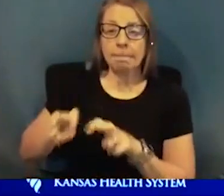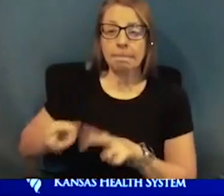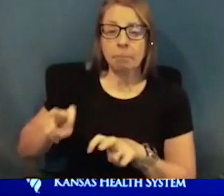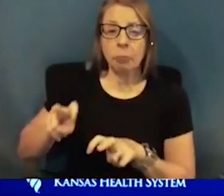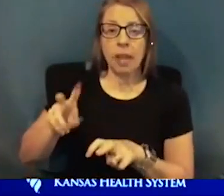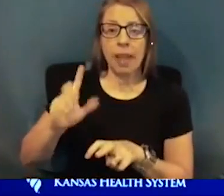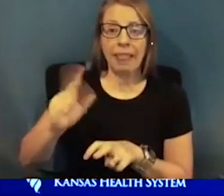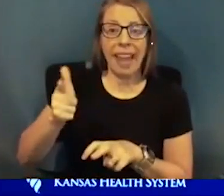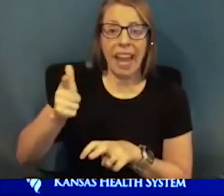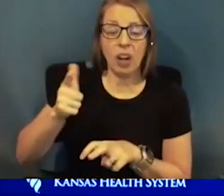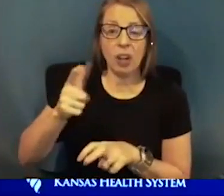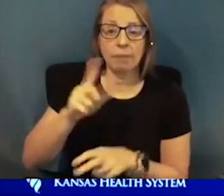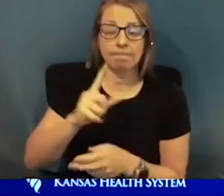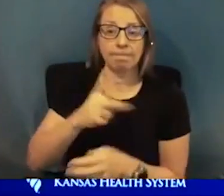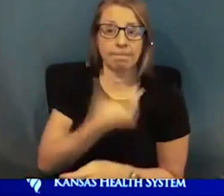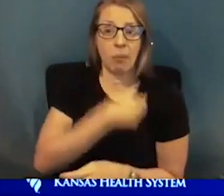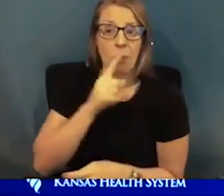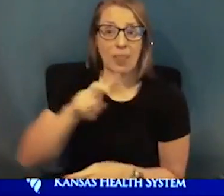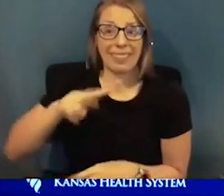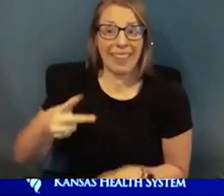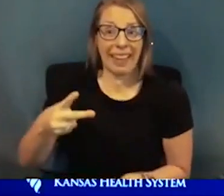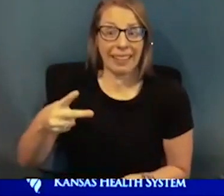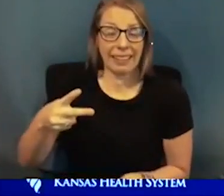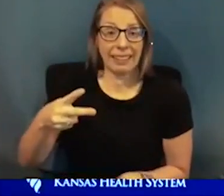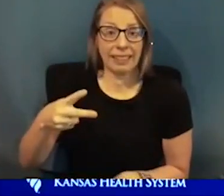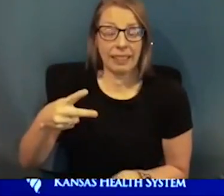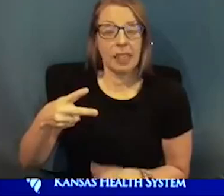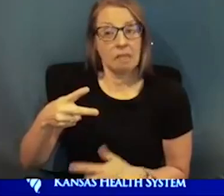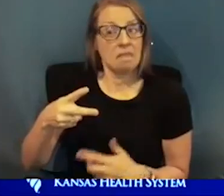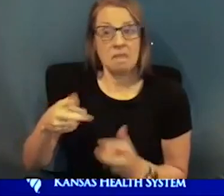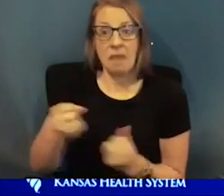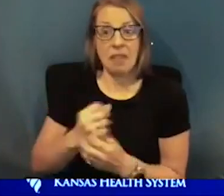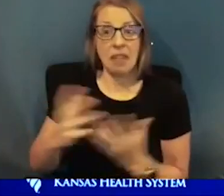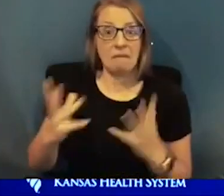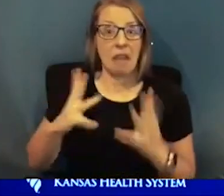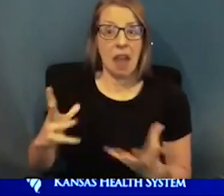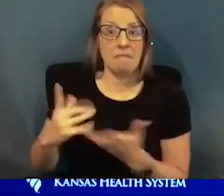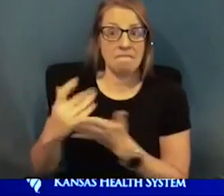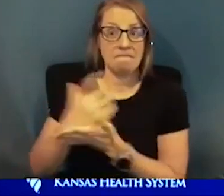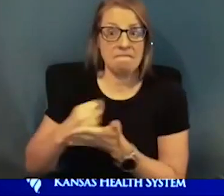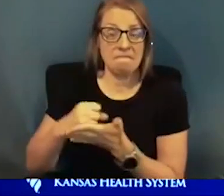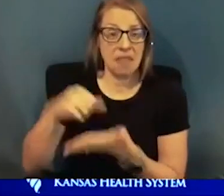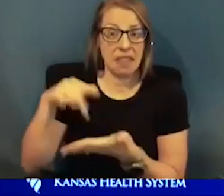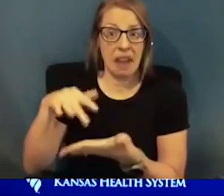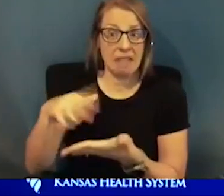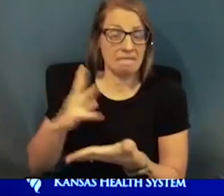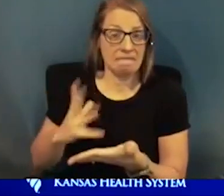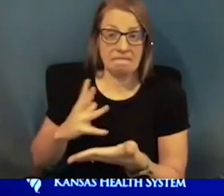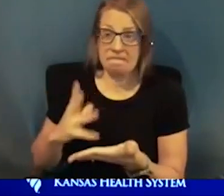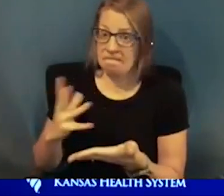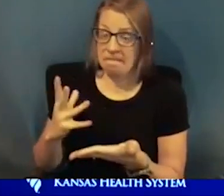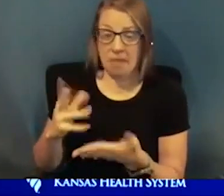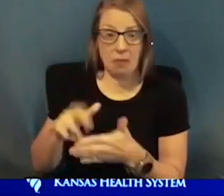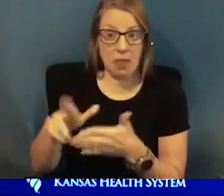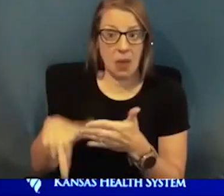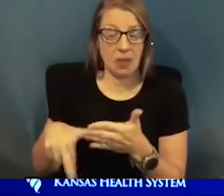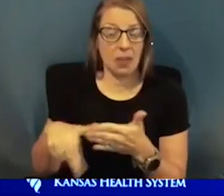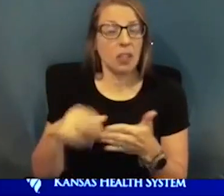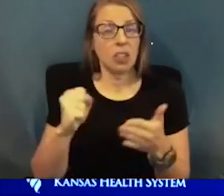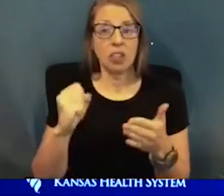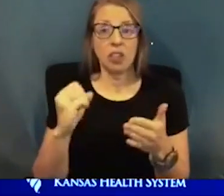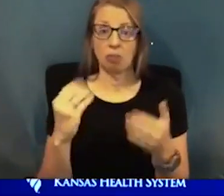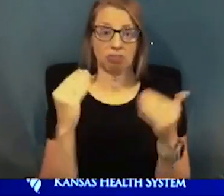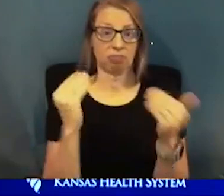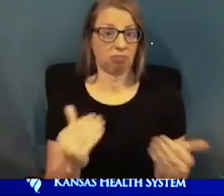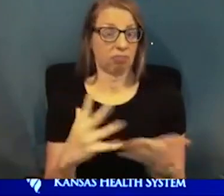second dose, and everything continues to look good. So please go get that second dose. That's really what is going to help boost